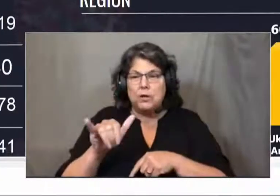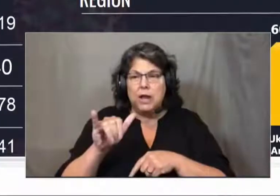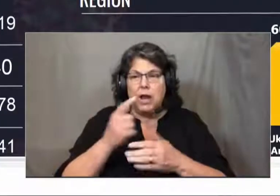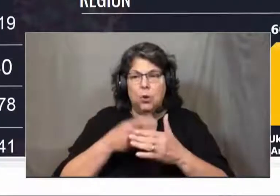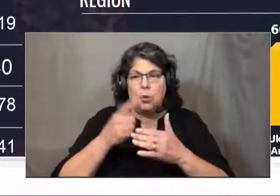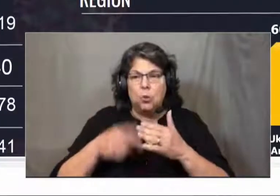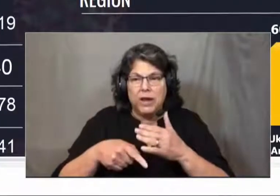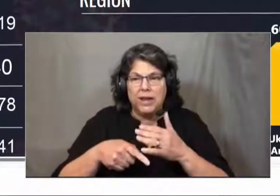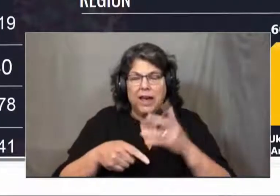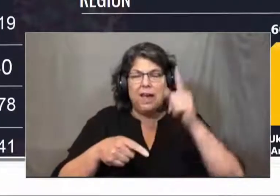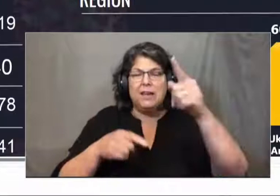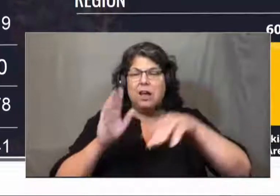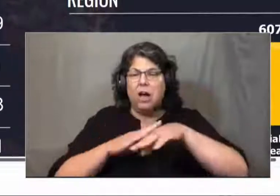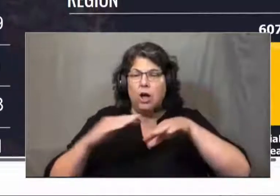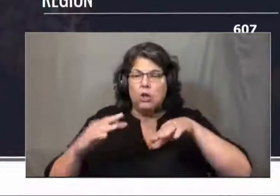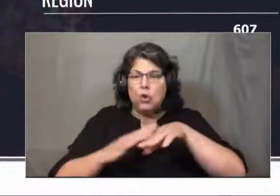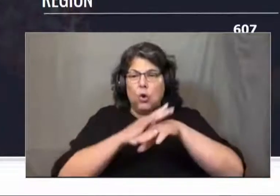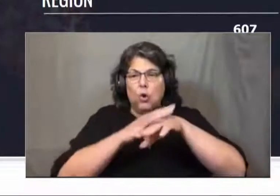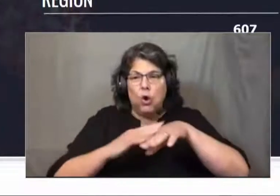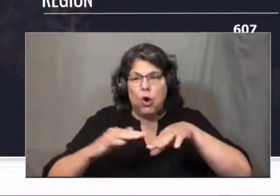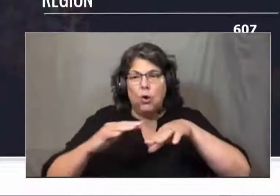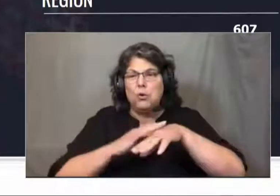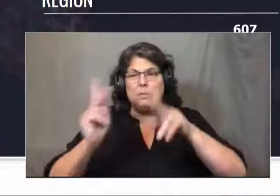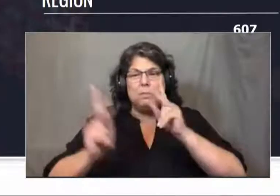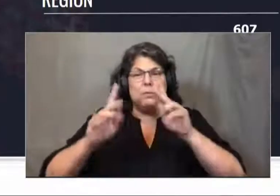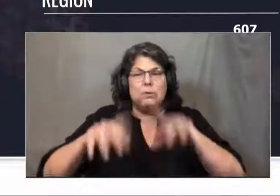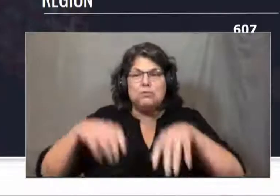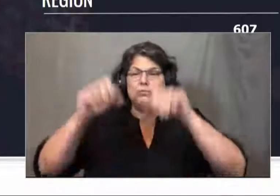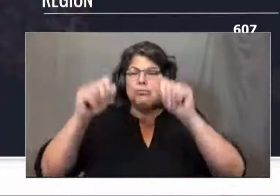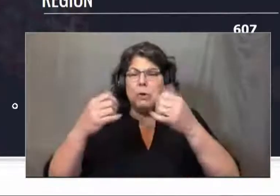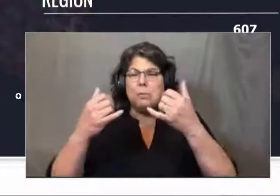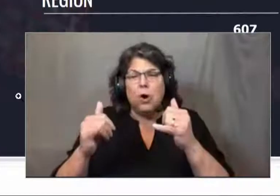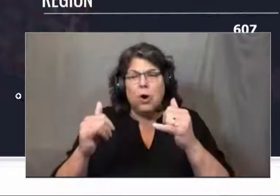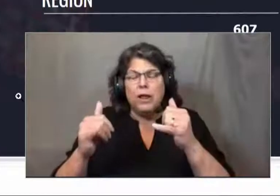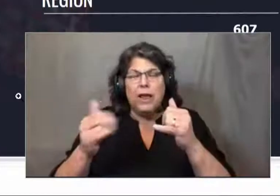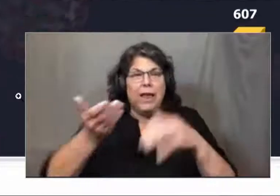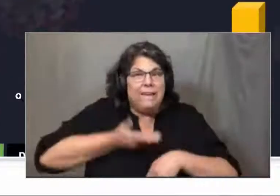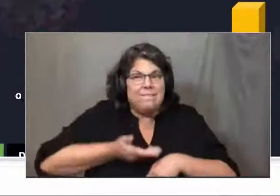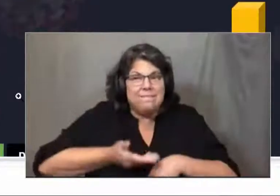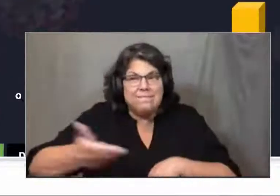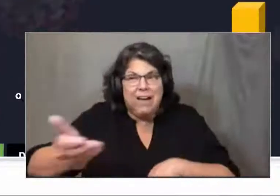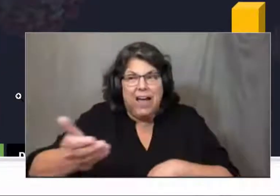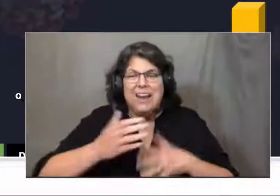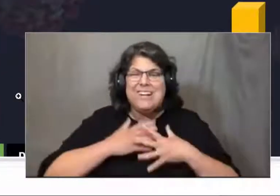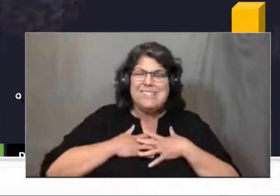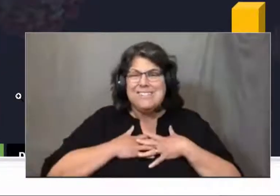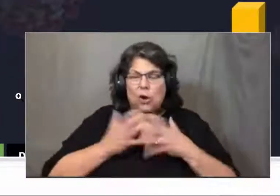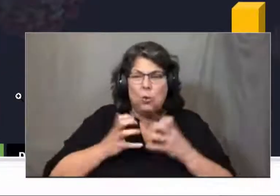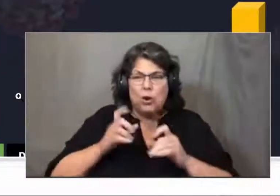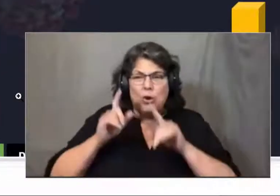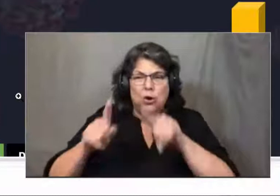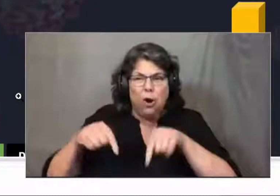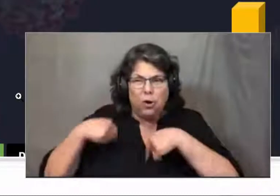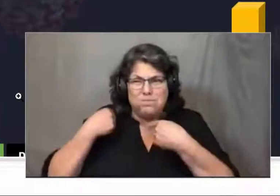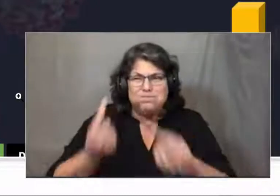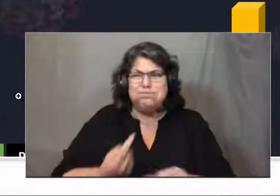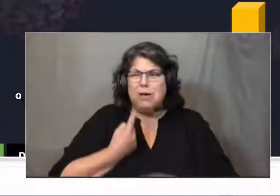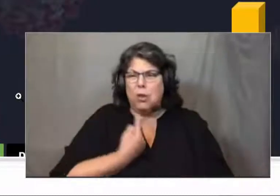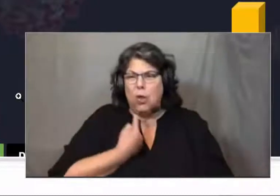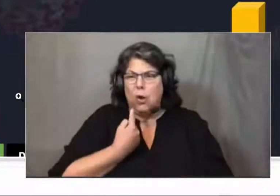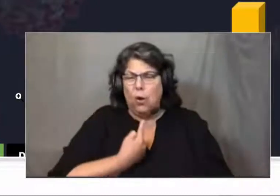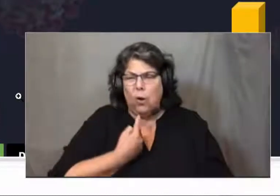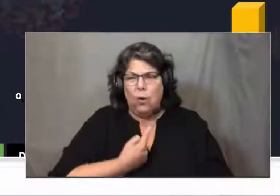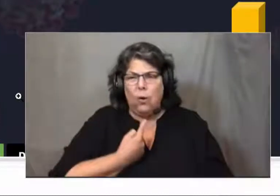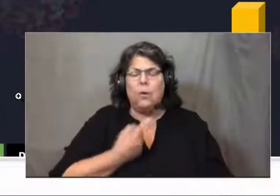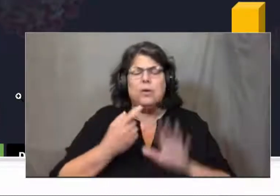invited to a party when we've been apart for so long. But remember that protecting your friends and your families and people